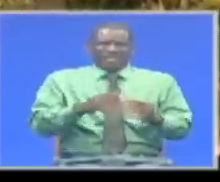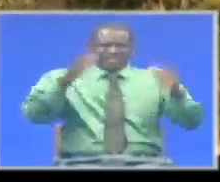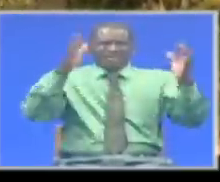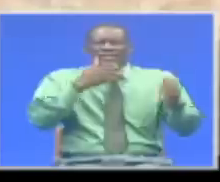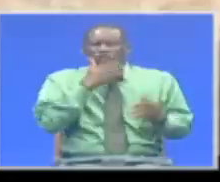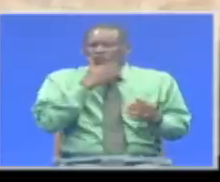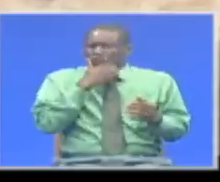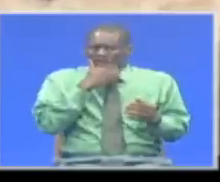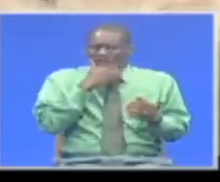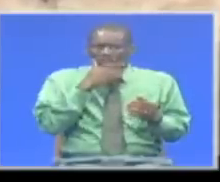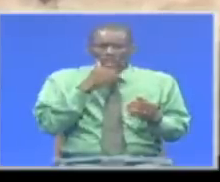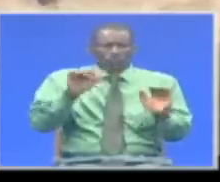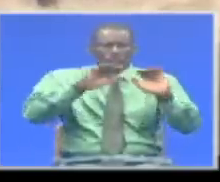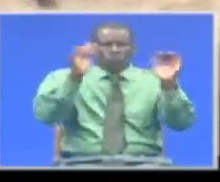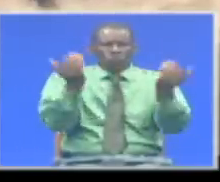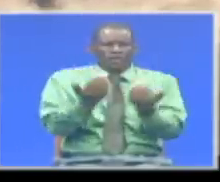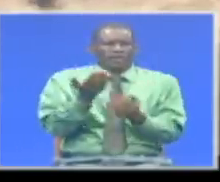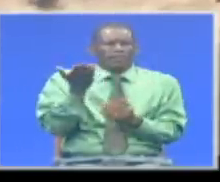wonders.